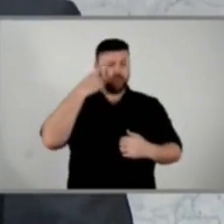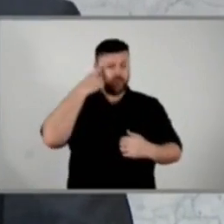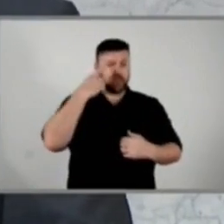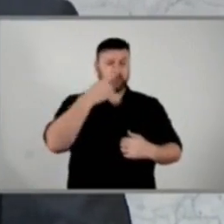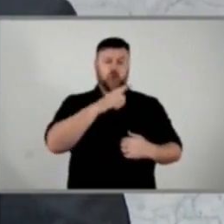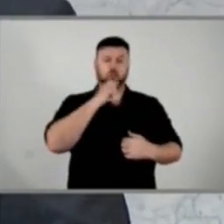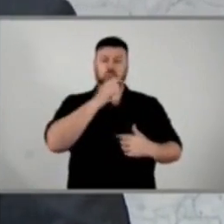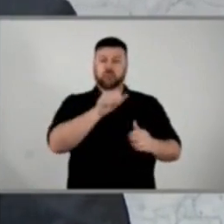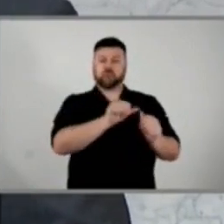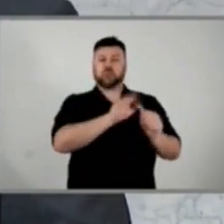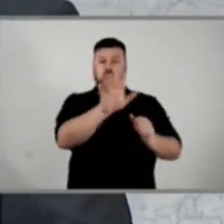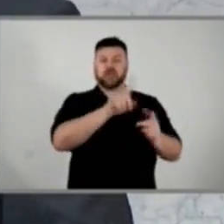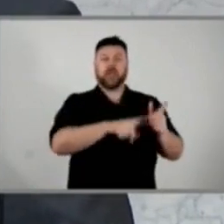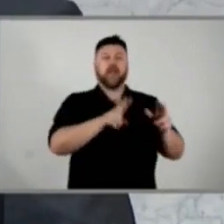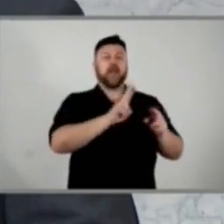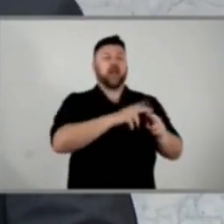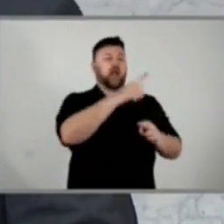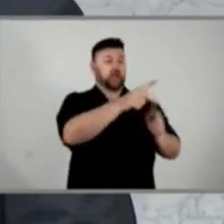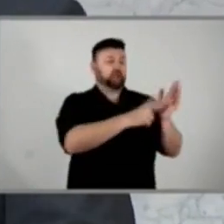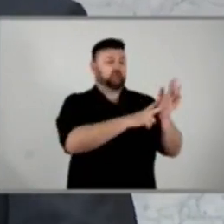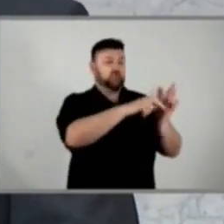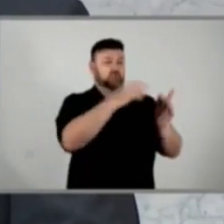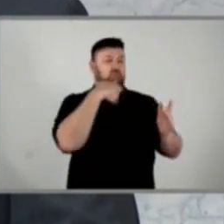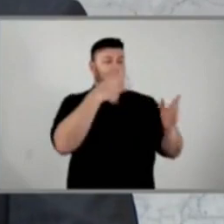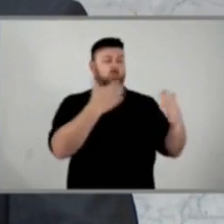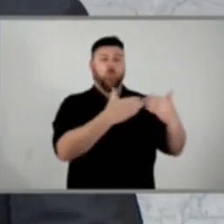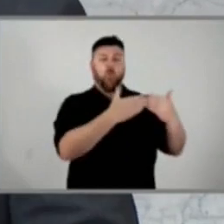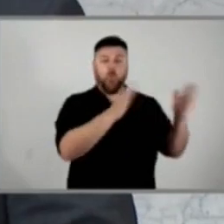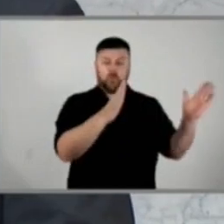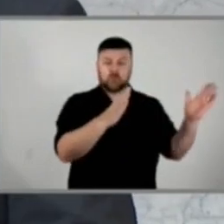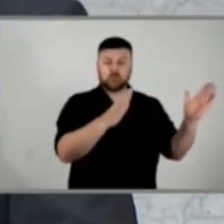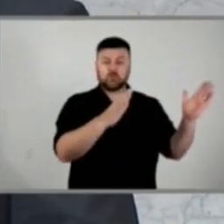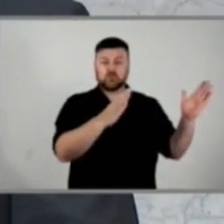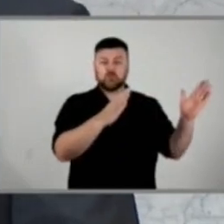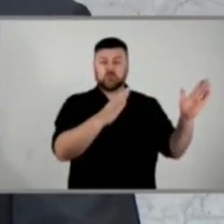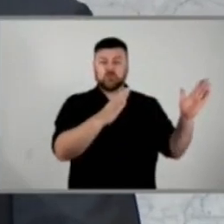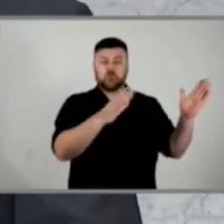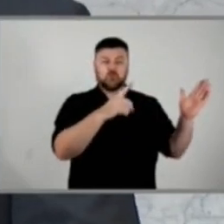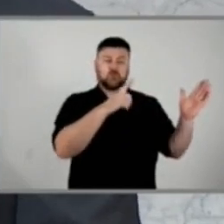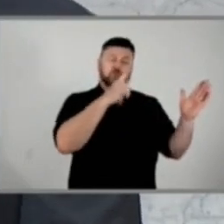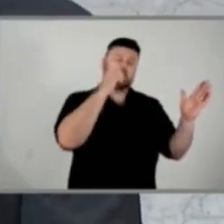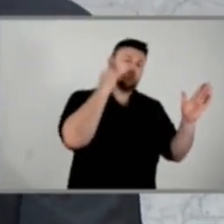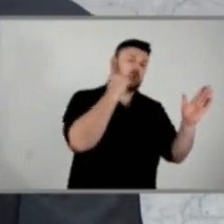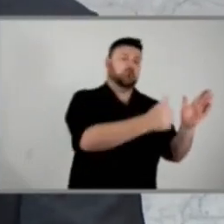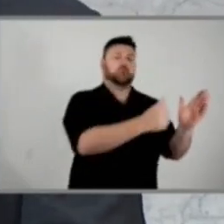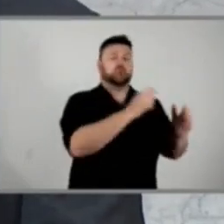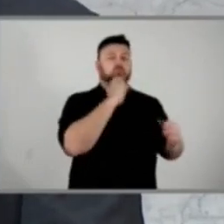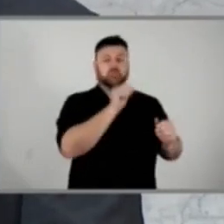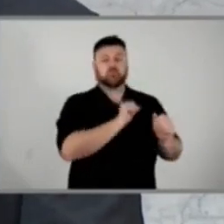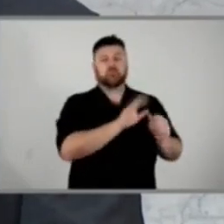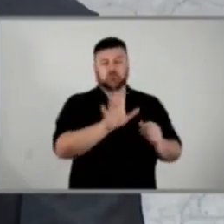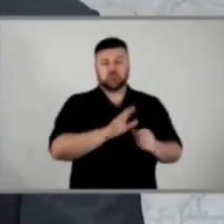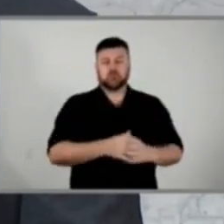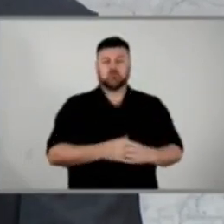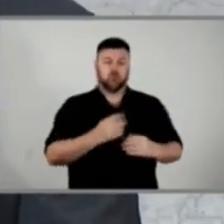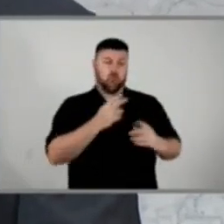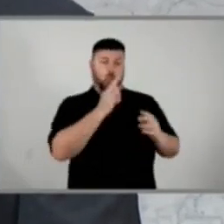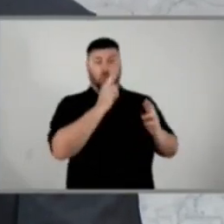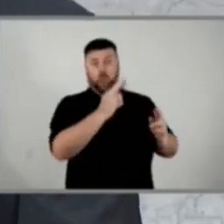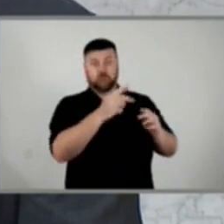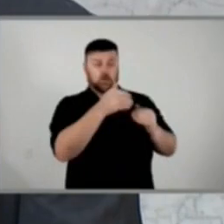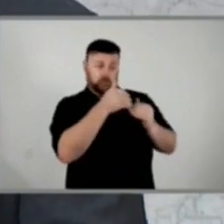get Victoria opened up again in the weeks ahead, preferably, or hopefully not longer than that, then that